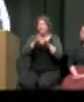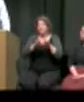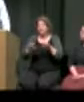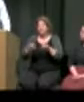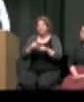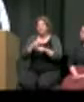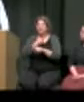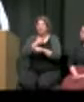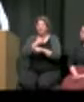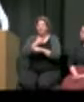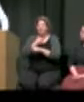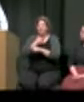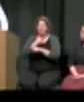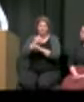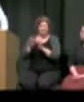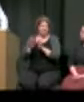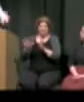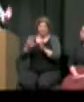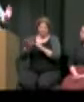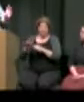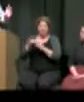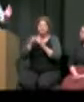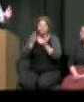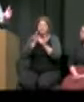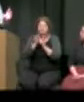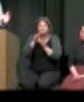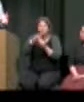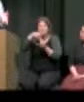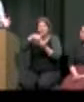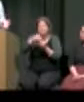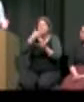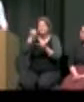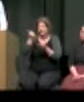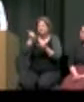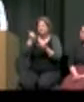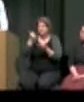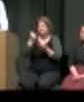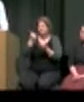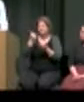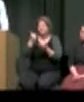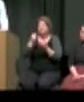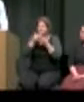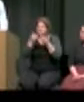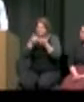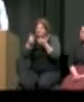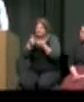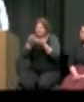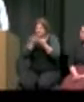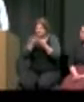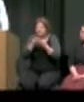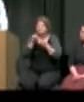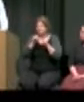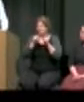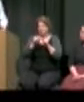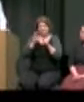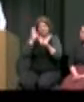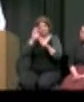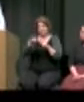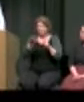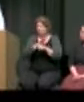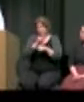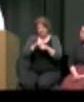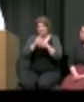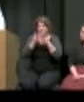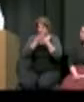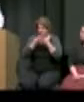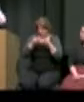and pump. So the Alu bucket's really helping. So we're setting up now to be able to do that full time. Once it's